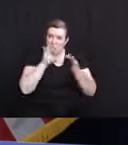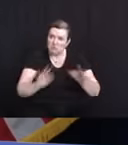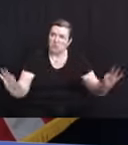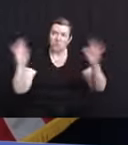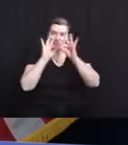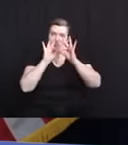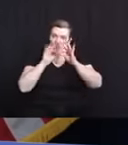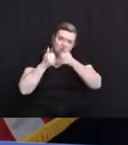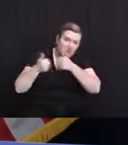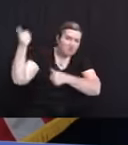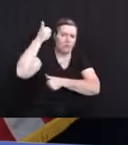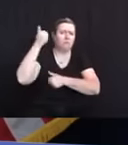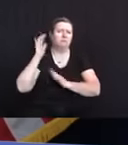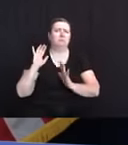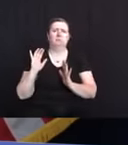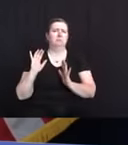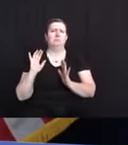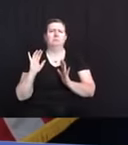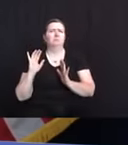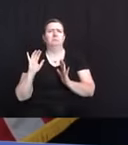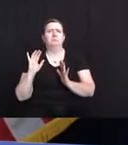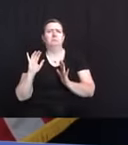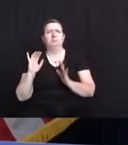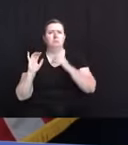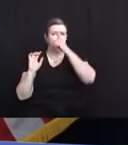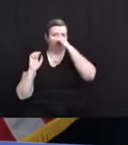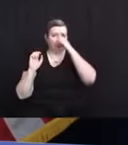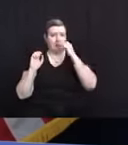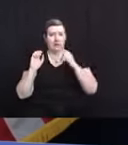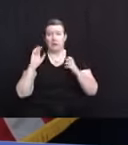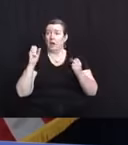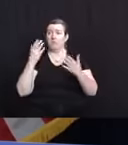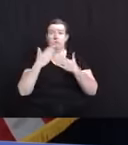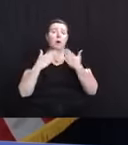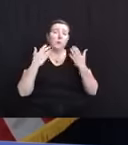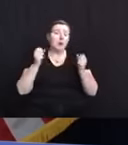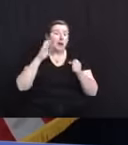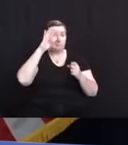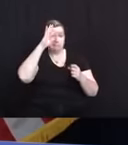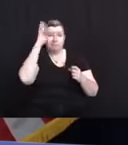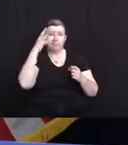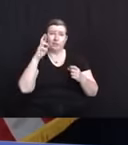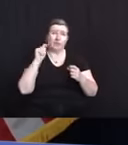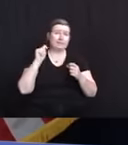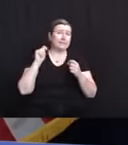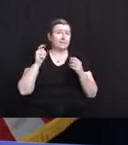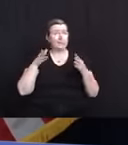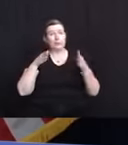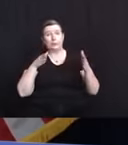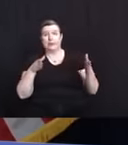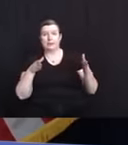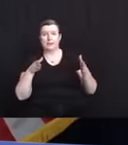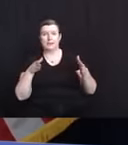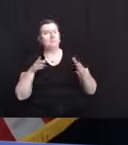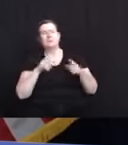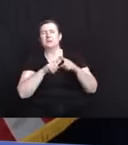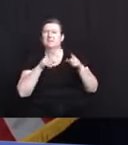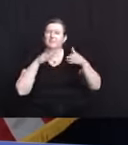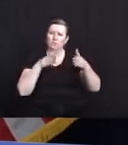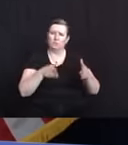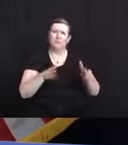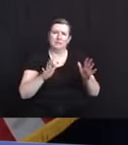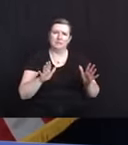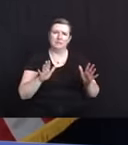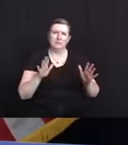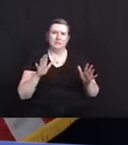can calculate RT in many different ways because again, it's a model. But that epi data is also important in the context of